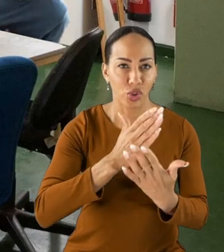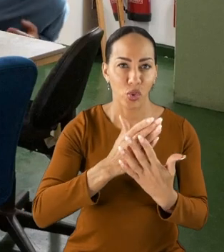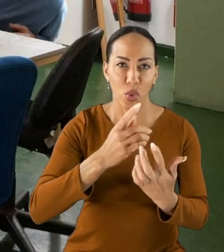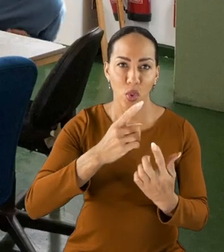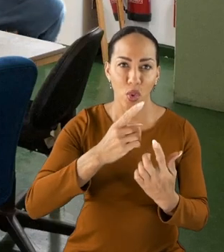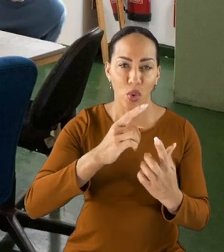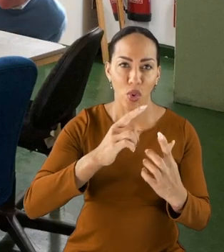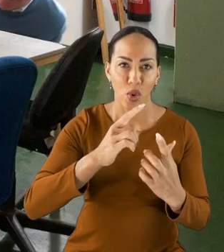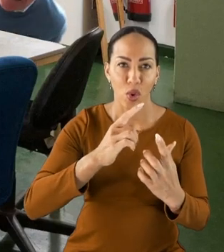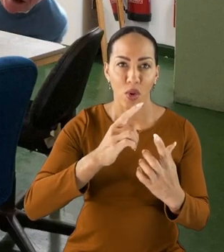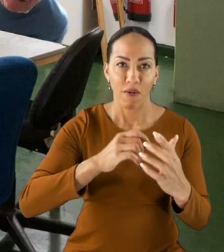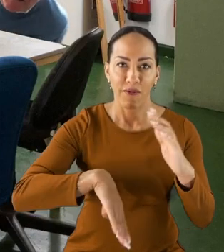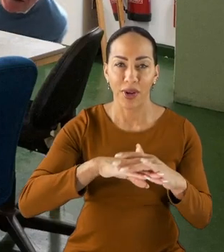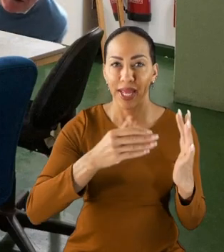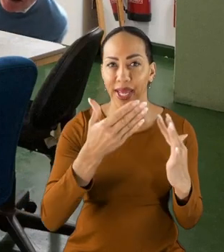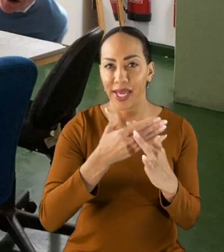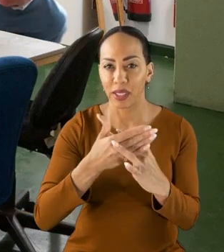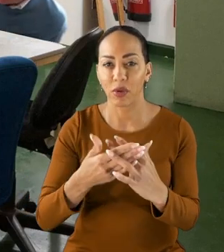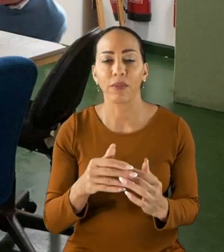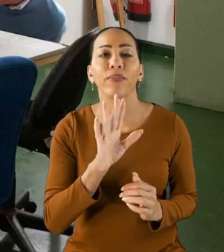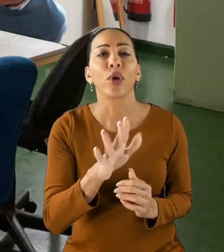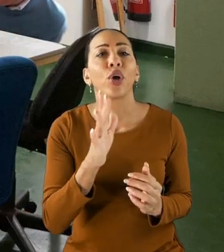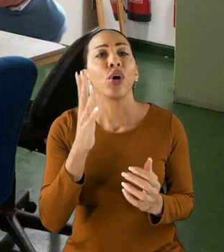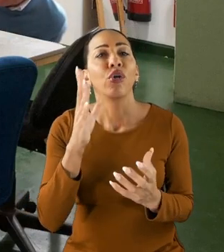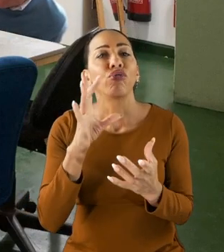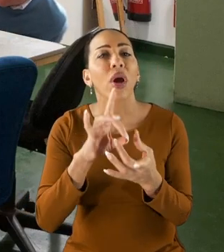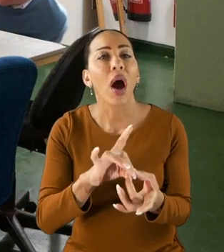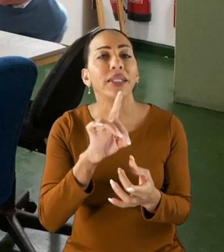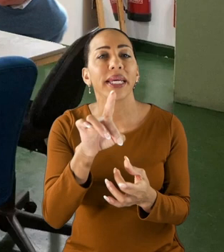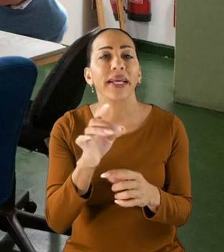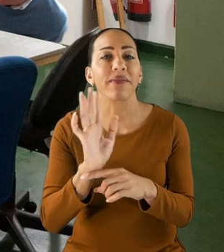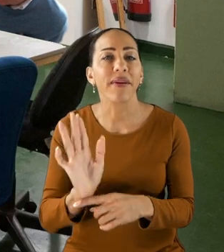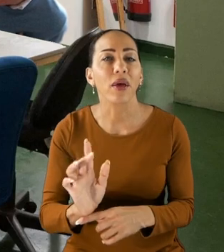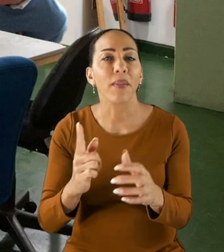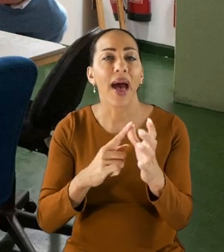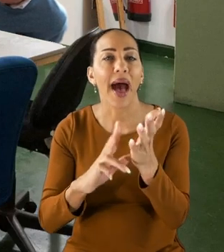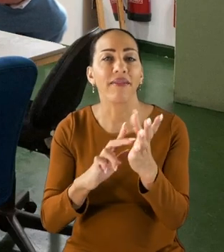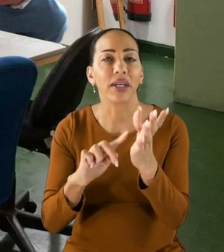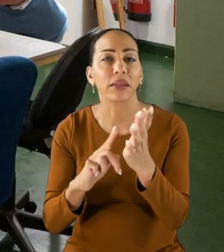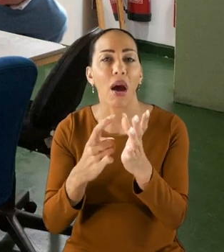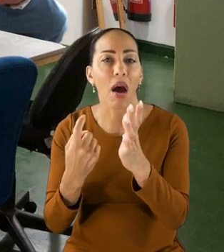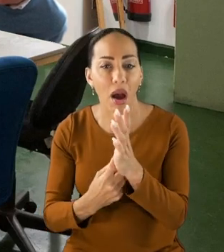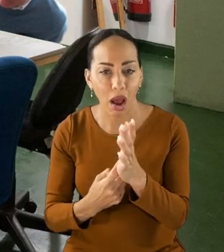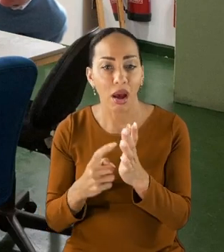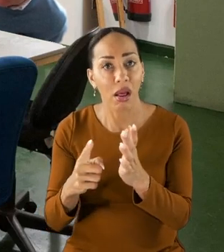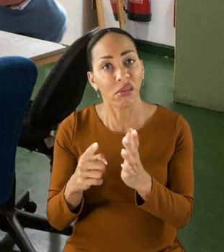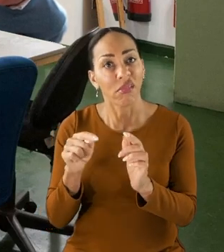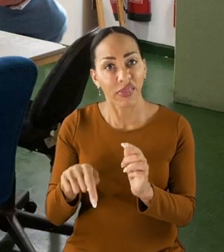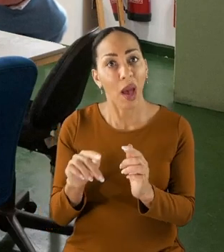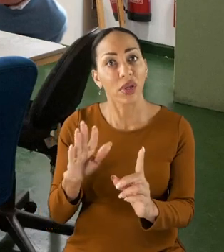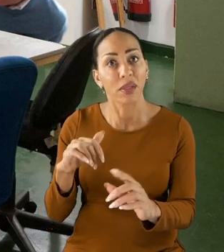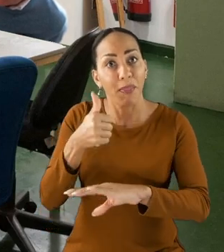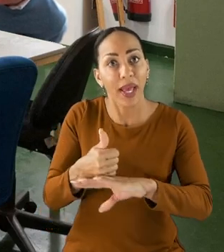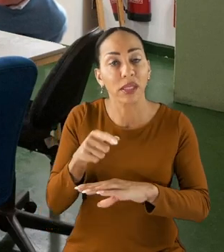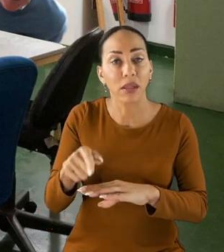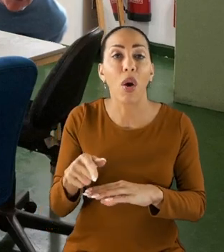if you look at the film Avatar, right, which was a commercial mainstream film, it was about a paraplegic soldier